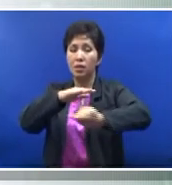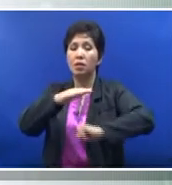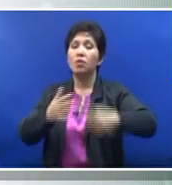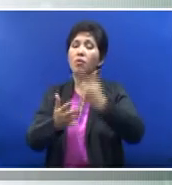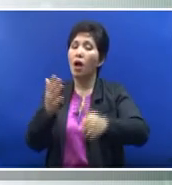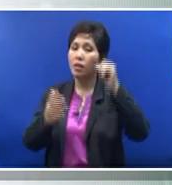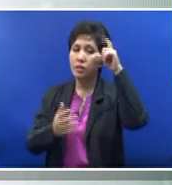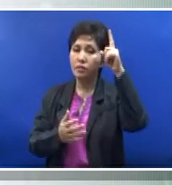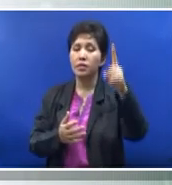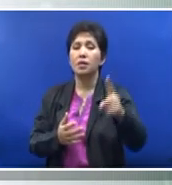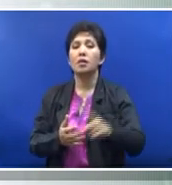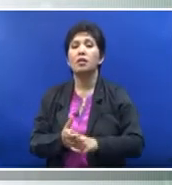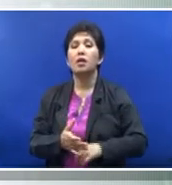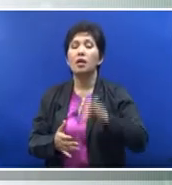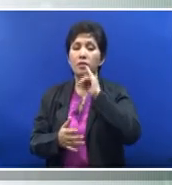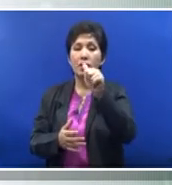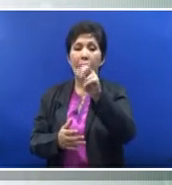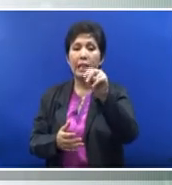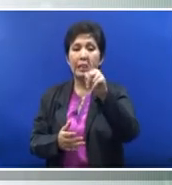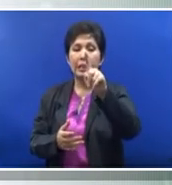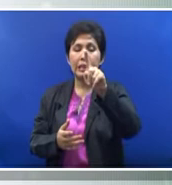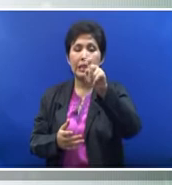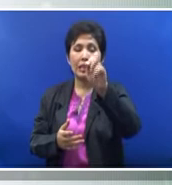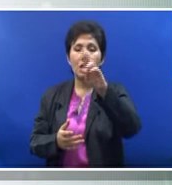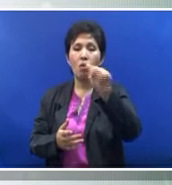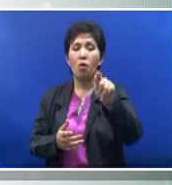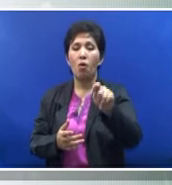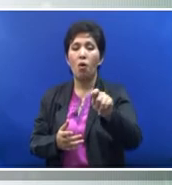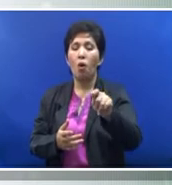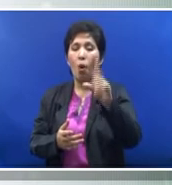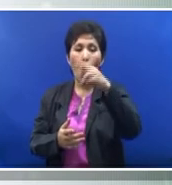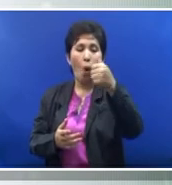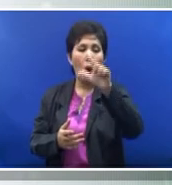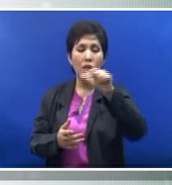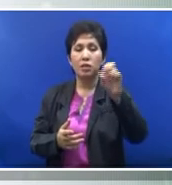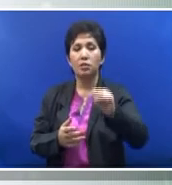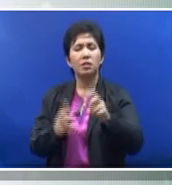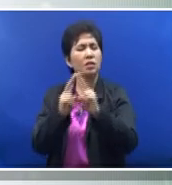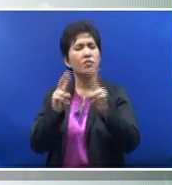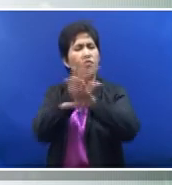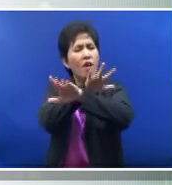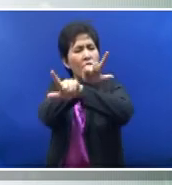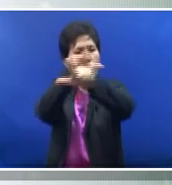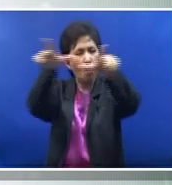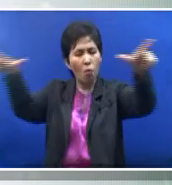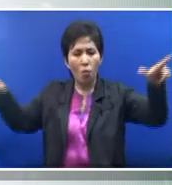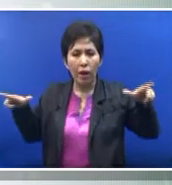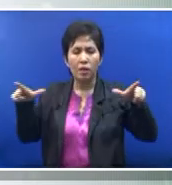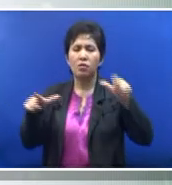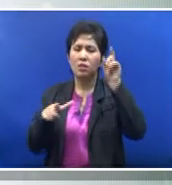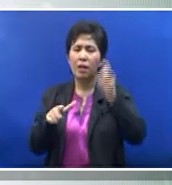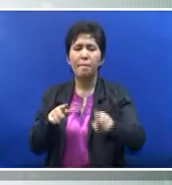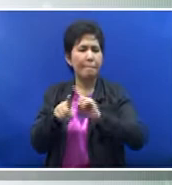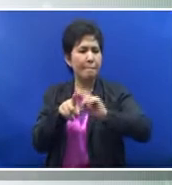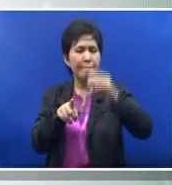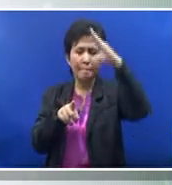have to understand is that anthropology is holistic in scope. It is very wide. You cannot just study